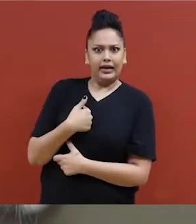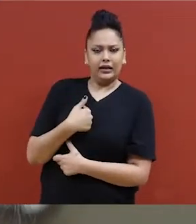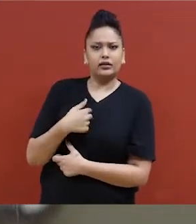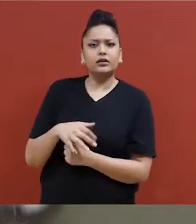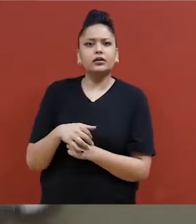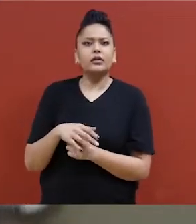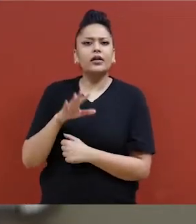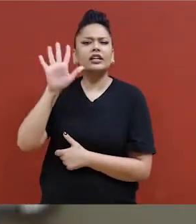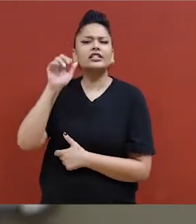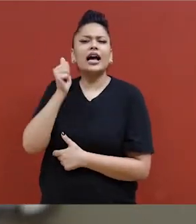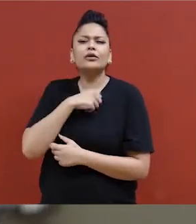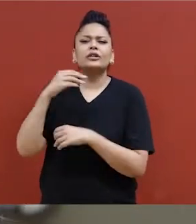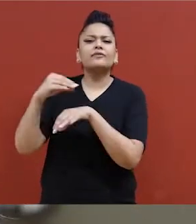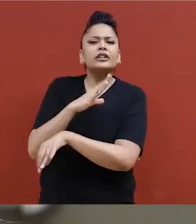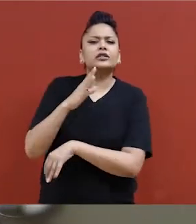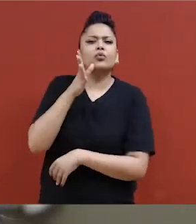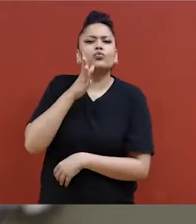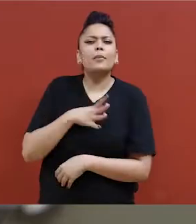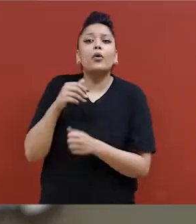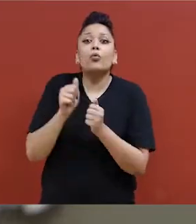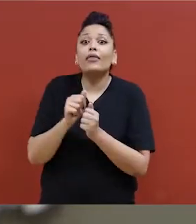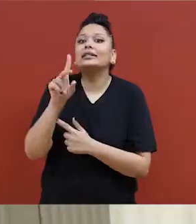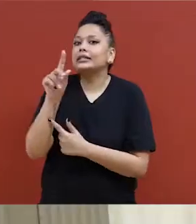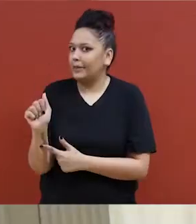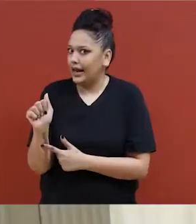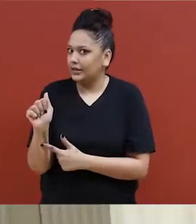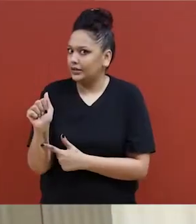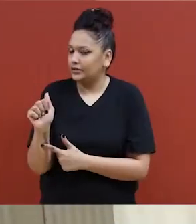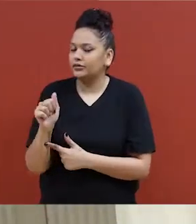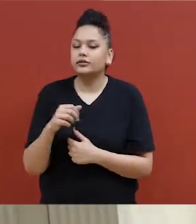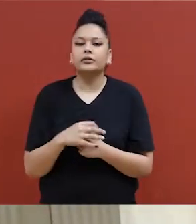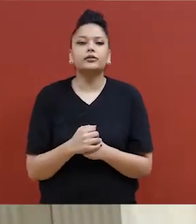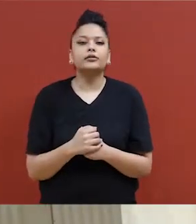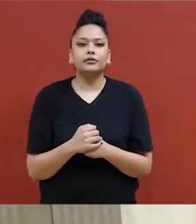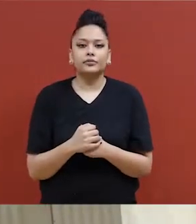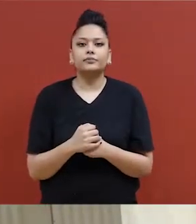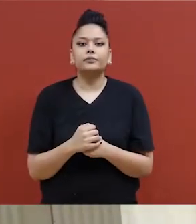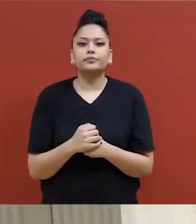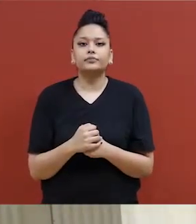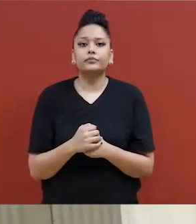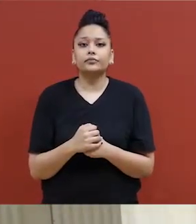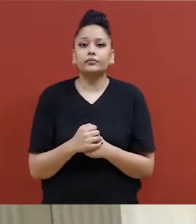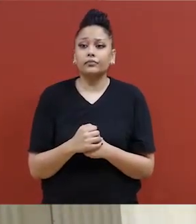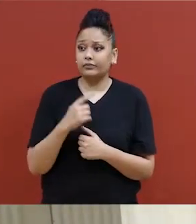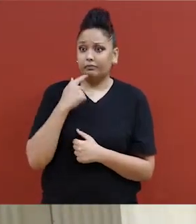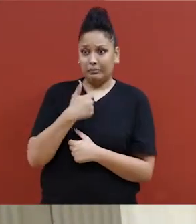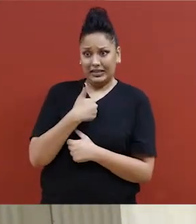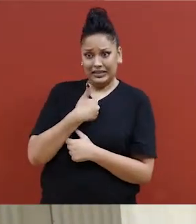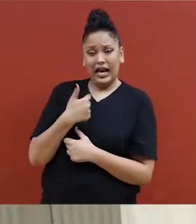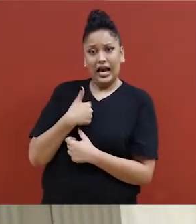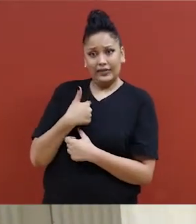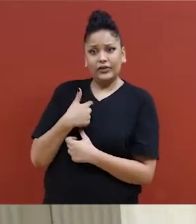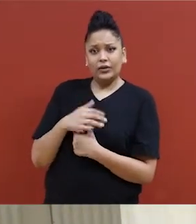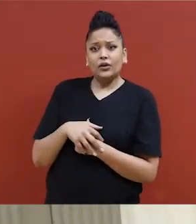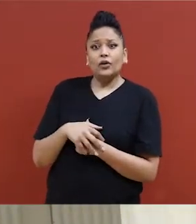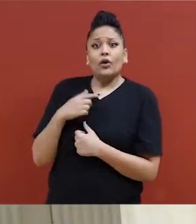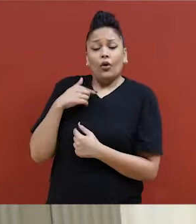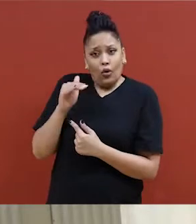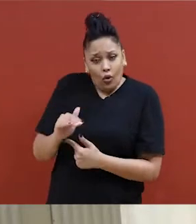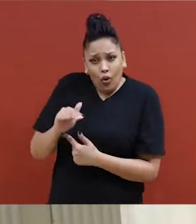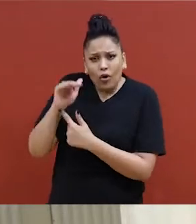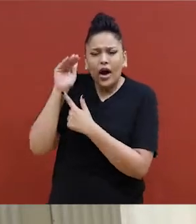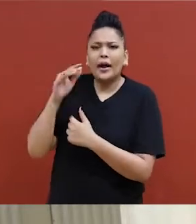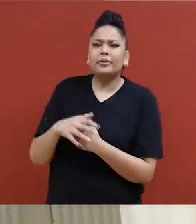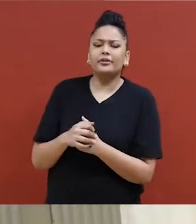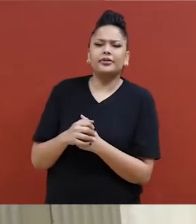then women with disabilities. So I know that for me,